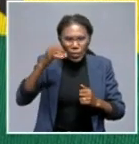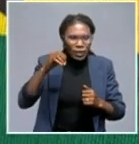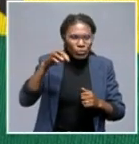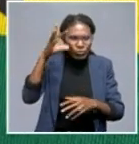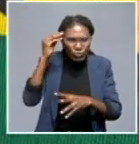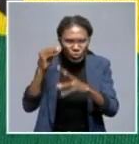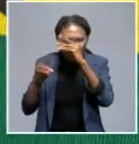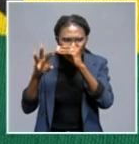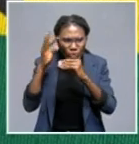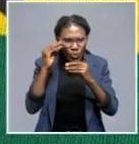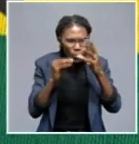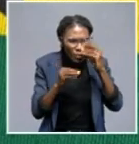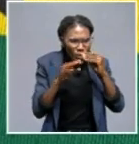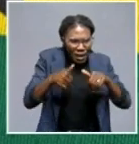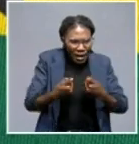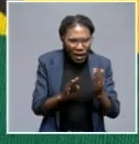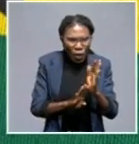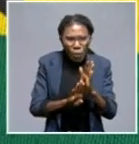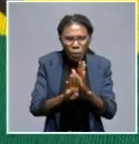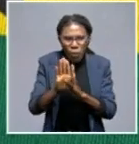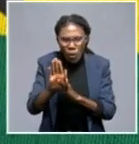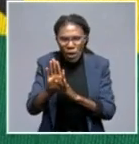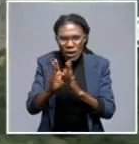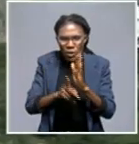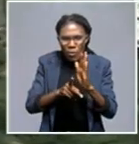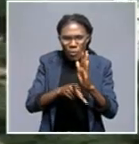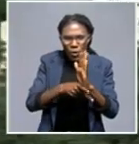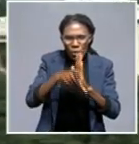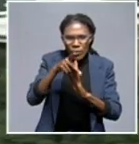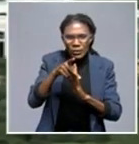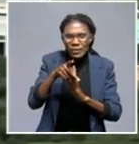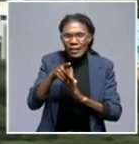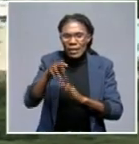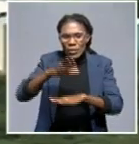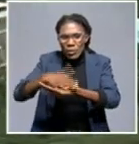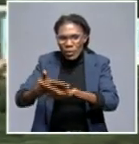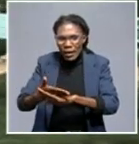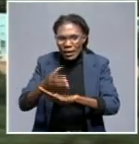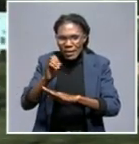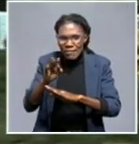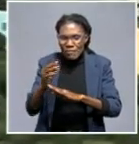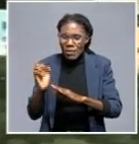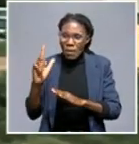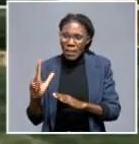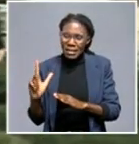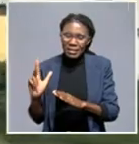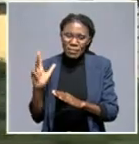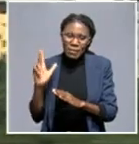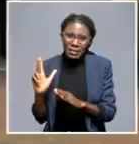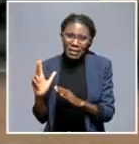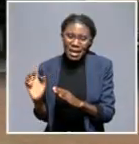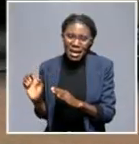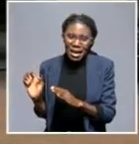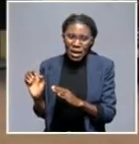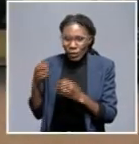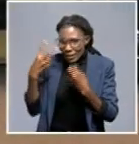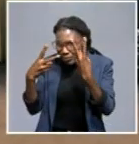and marketing both destinations. For example, a tourist coming to Accra and